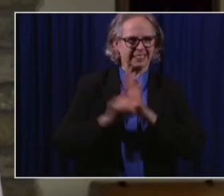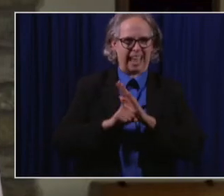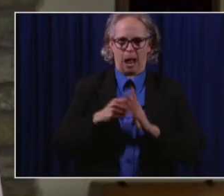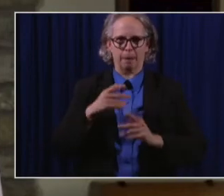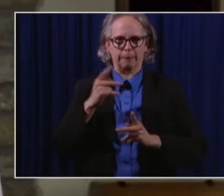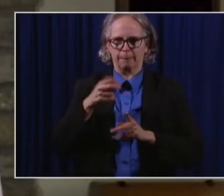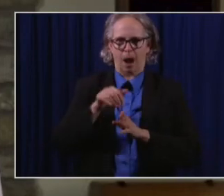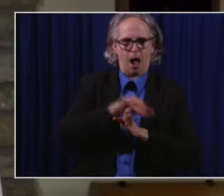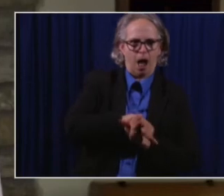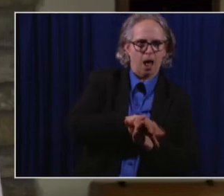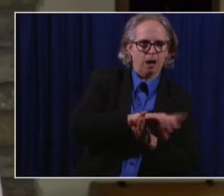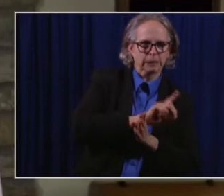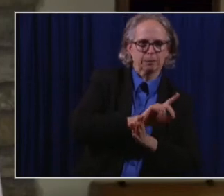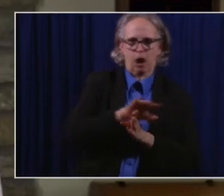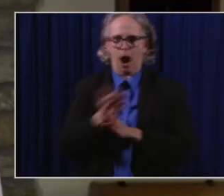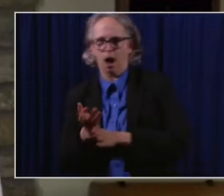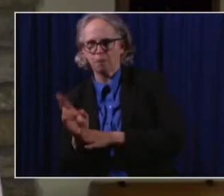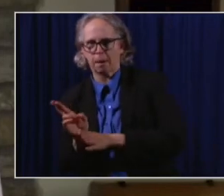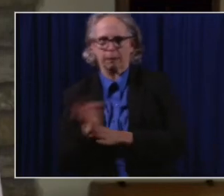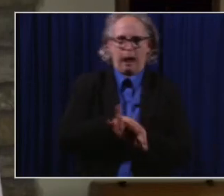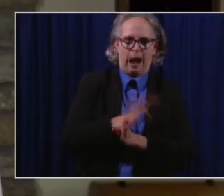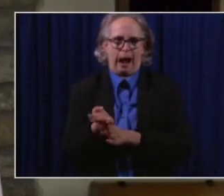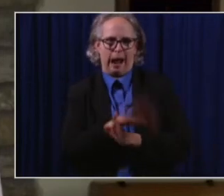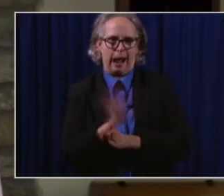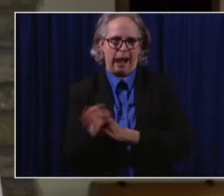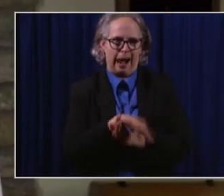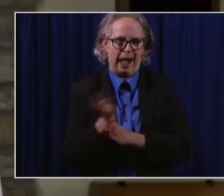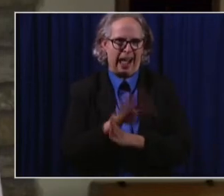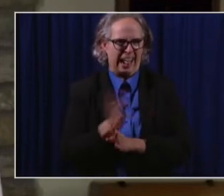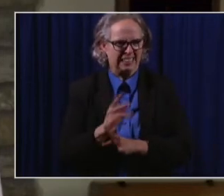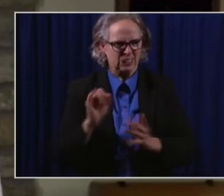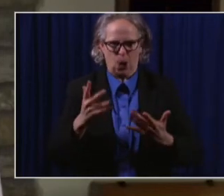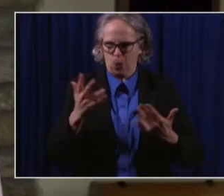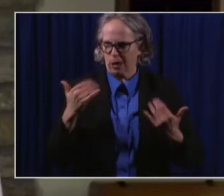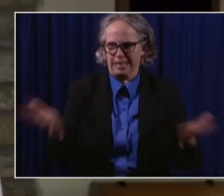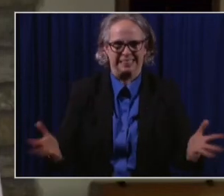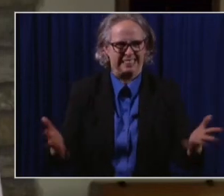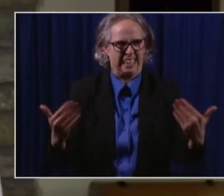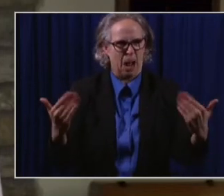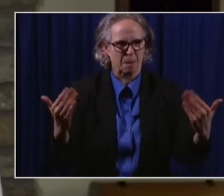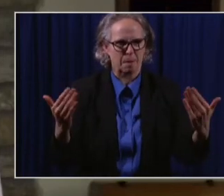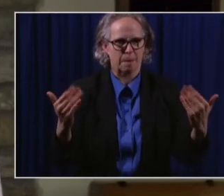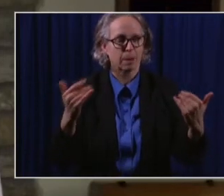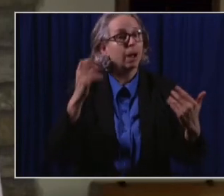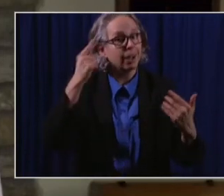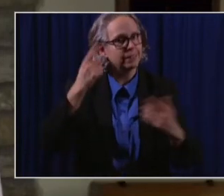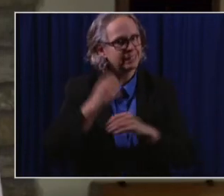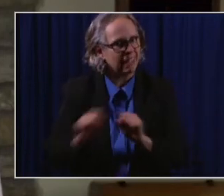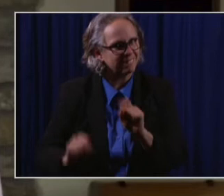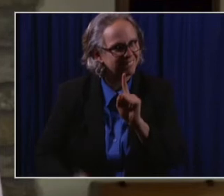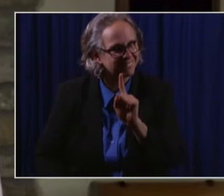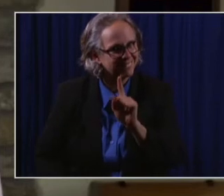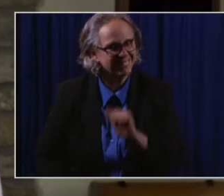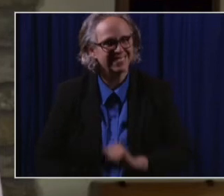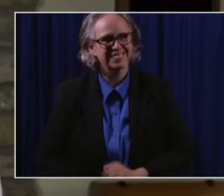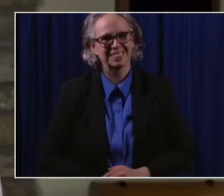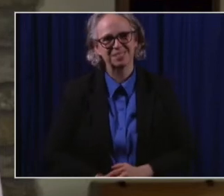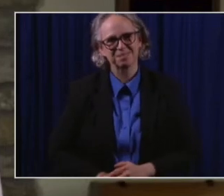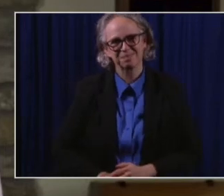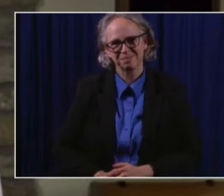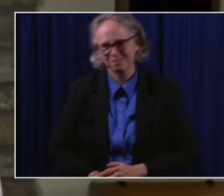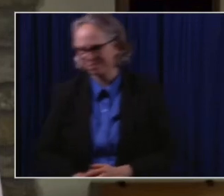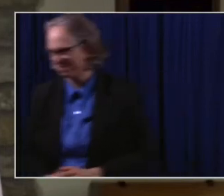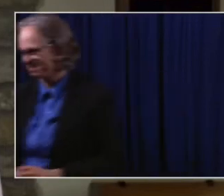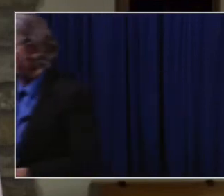would just encourage everybody to do it in a safe way. Next question is from Alex Ebert at